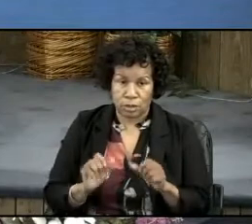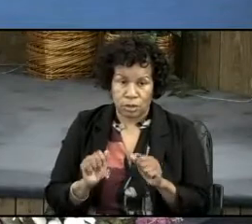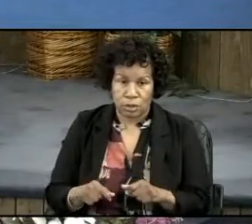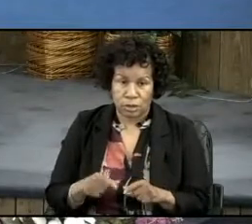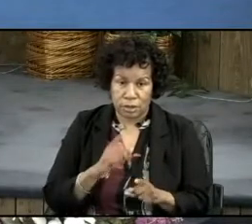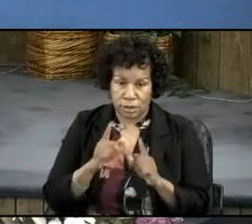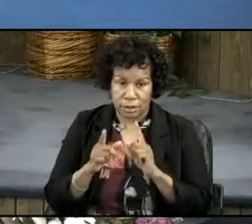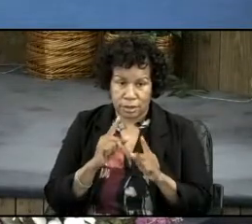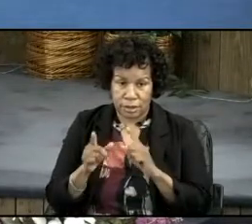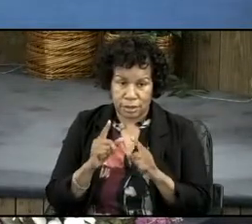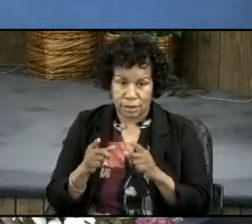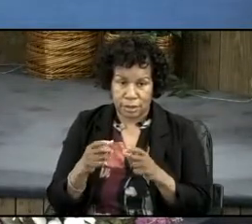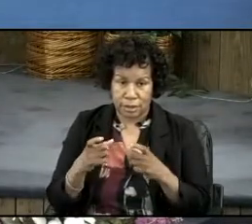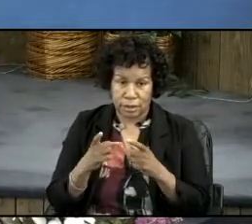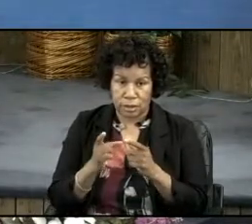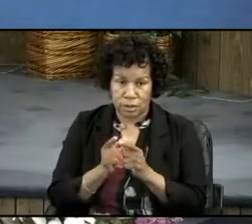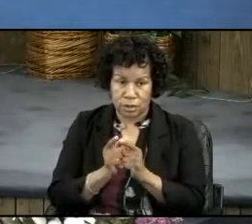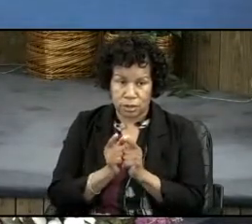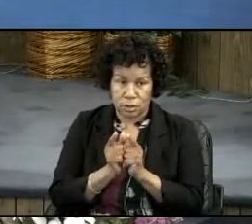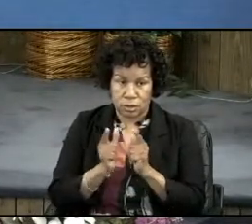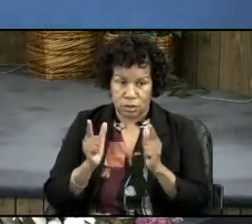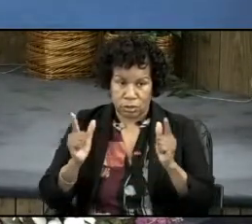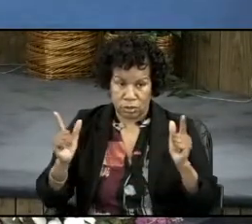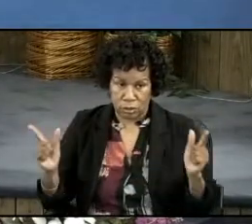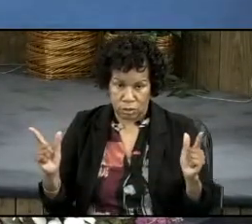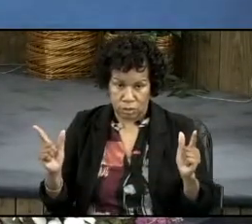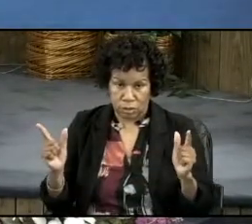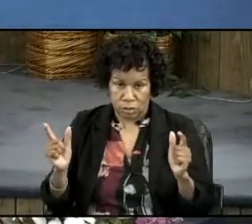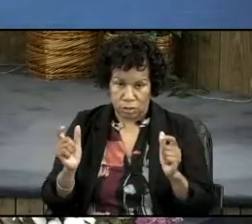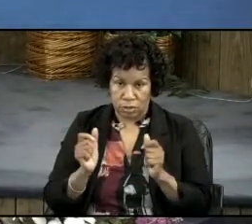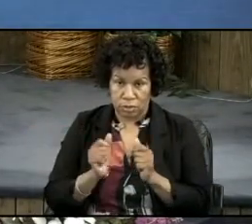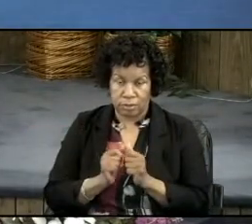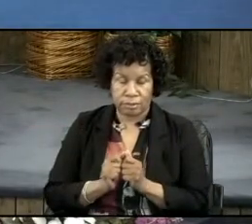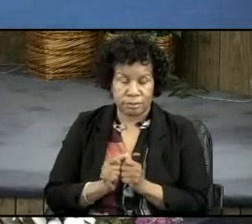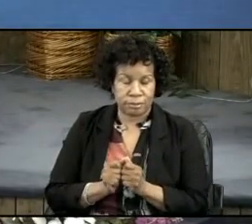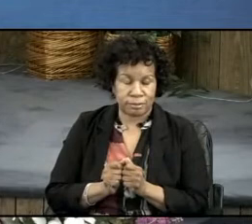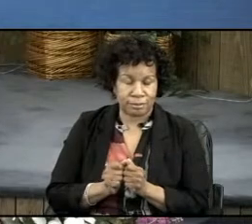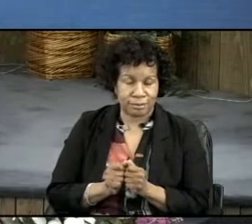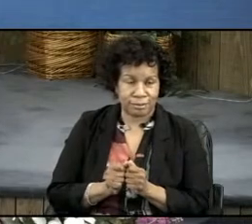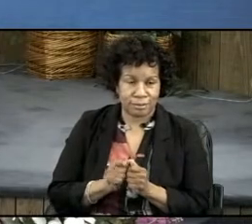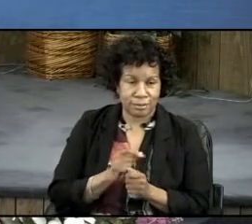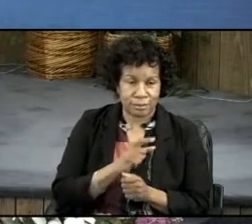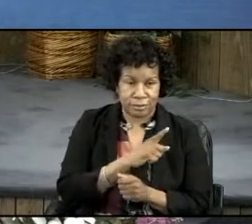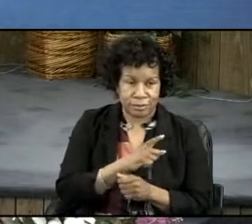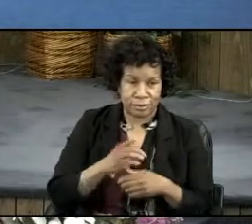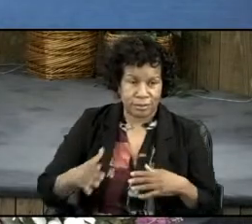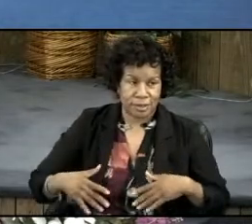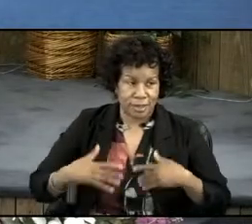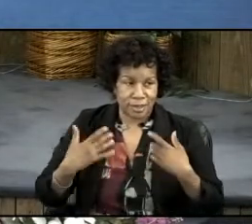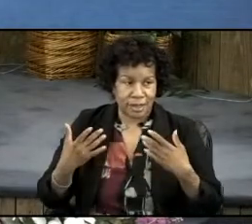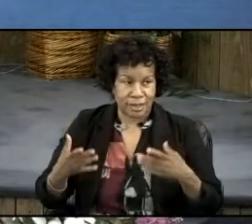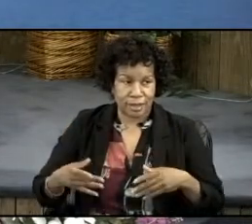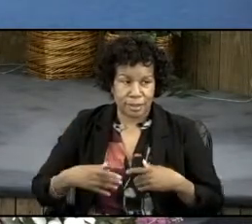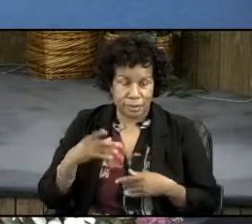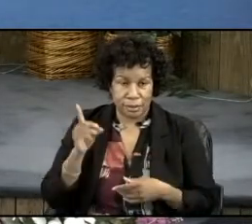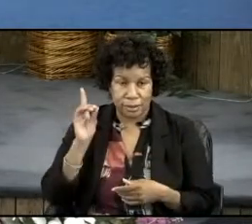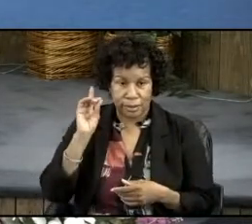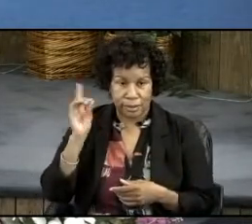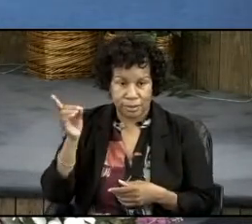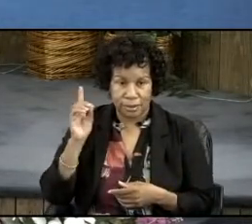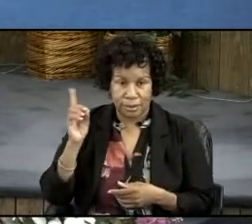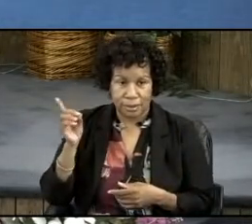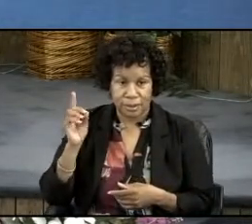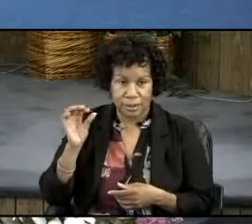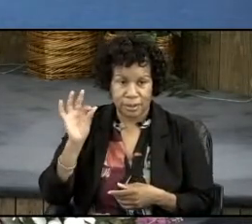this series this morning or this afternoon. Aren't y'all glad I'm back? Yes, amen. Amen. You can say you're glad I'm